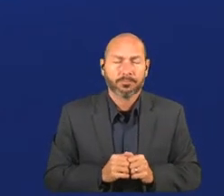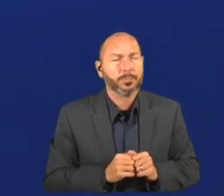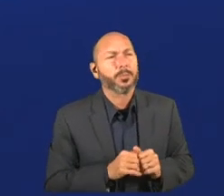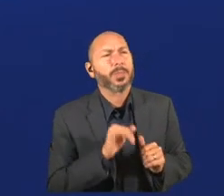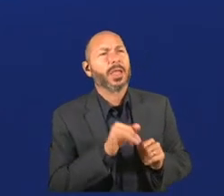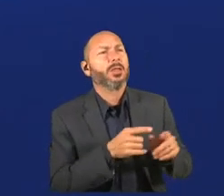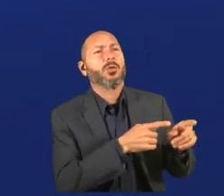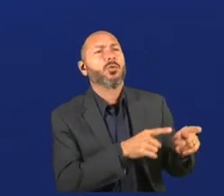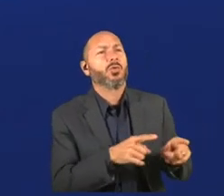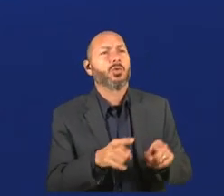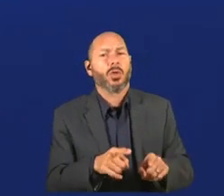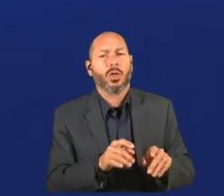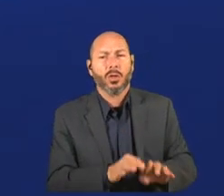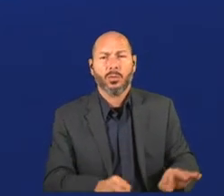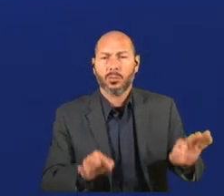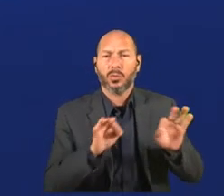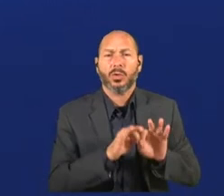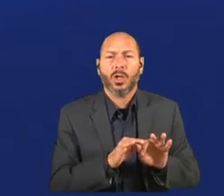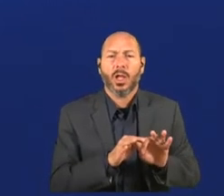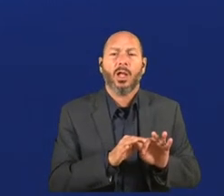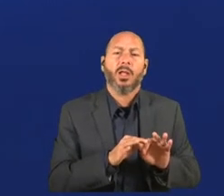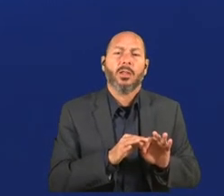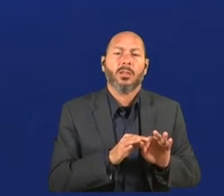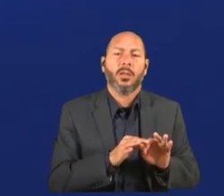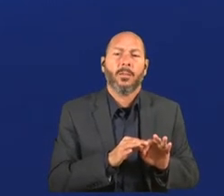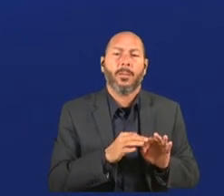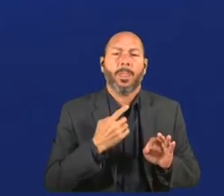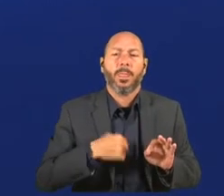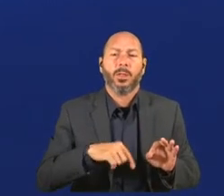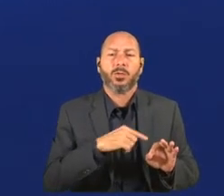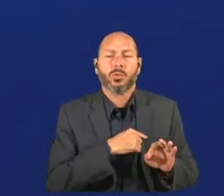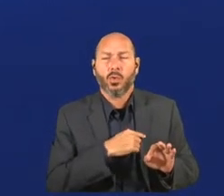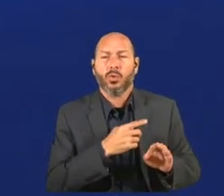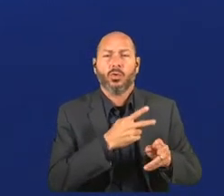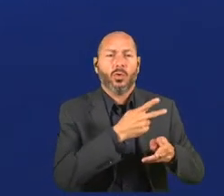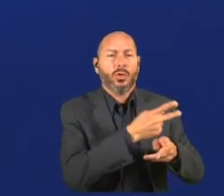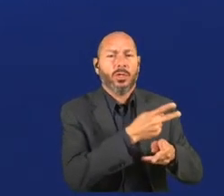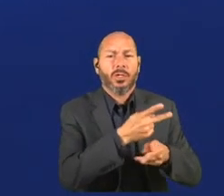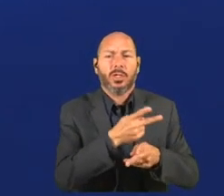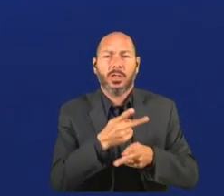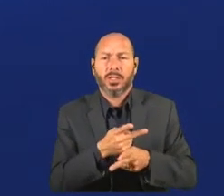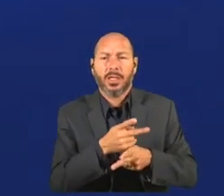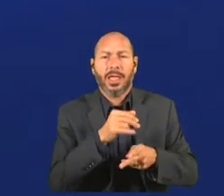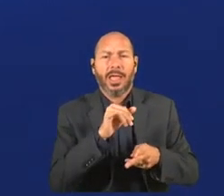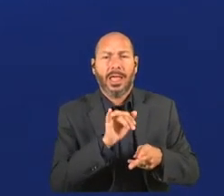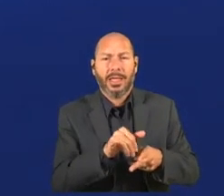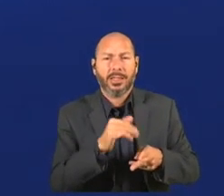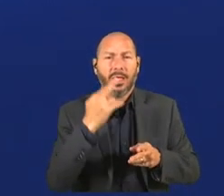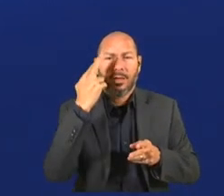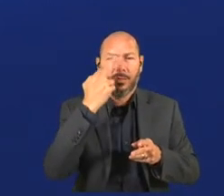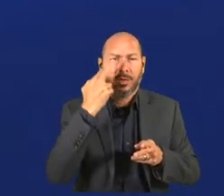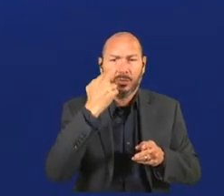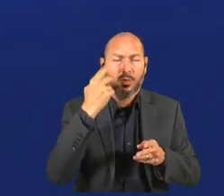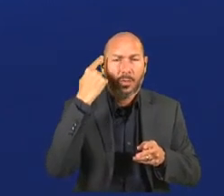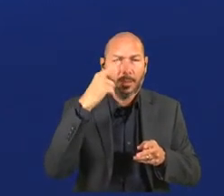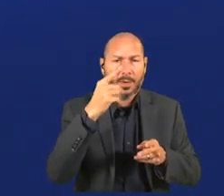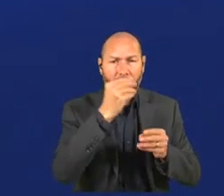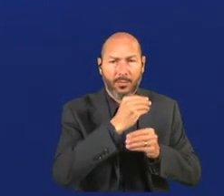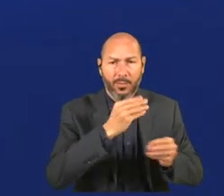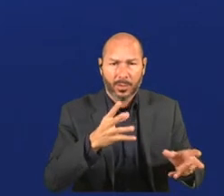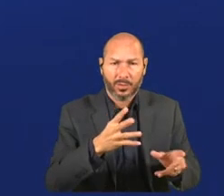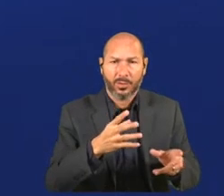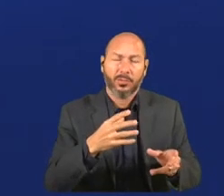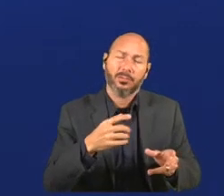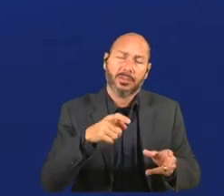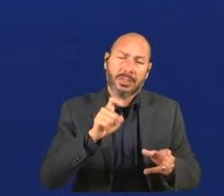where we are coordinating care more effectively and actually treating the underlying causes of disease, you gotta have information. Providers